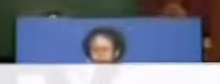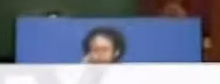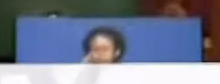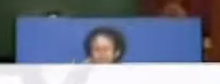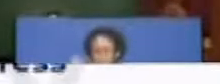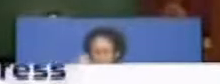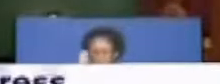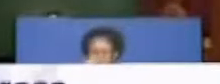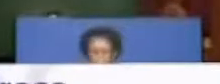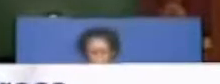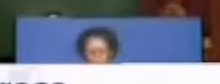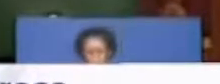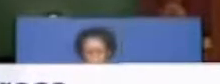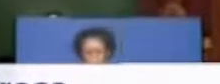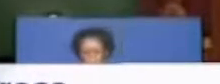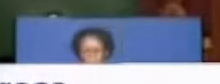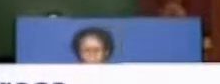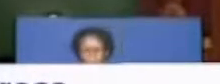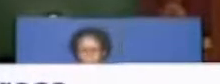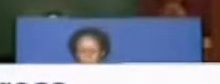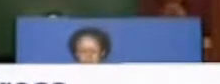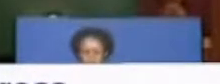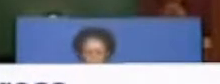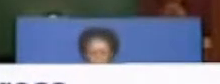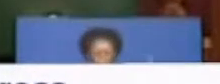health tourism for the region and beyond.